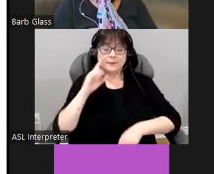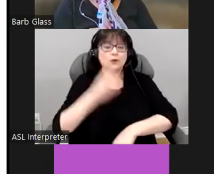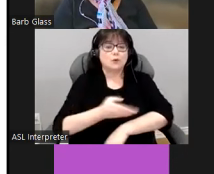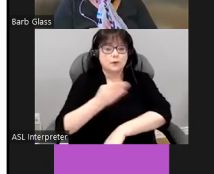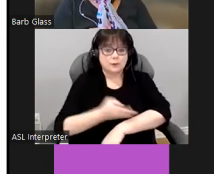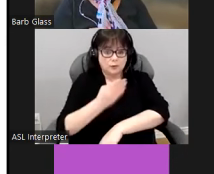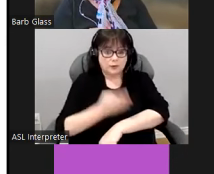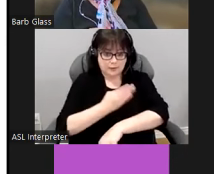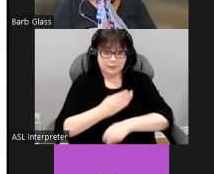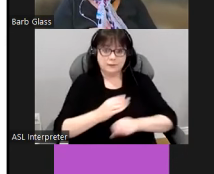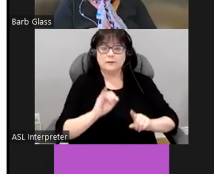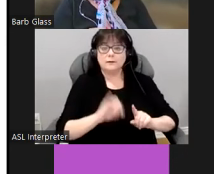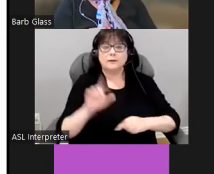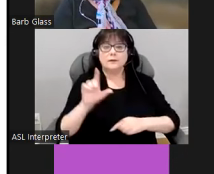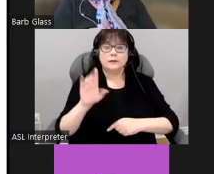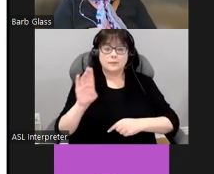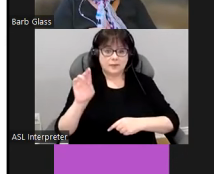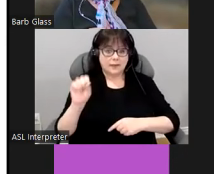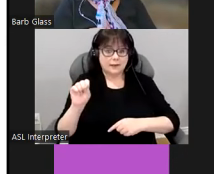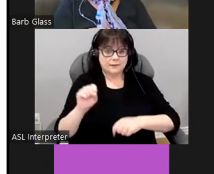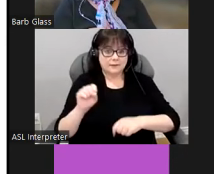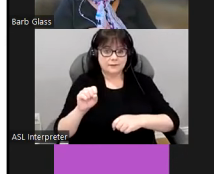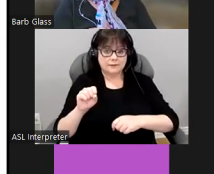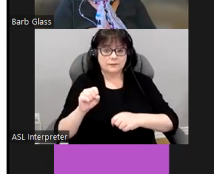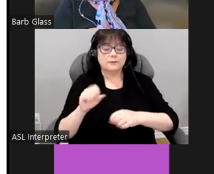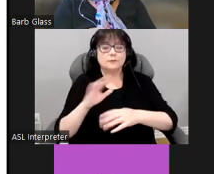Provincial Support Organization for the college sector.